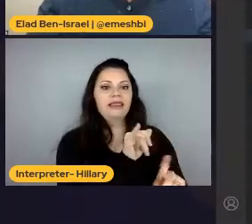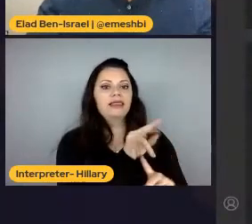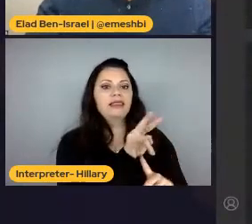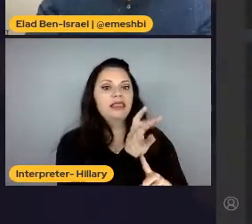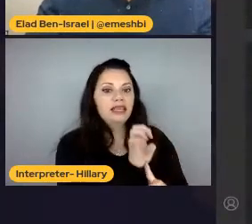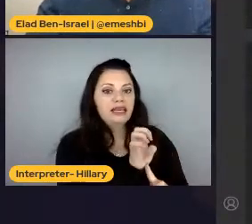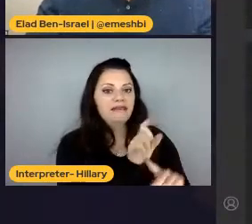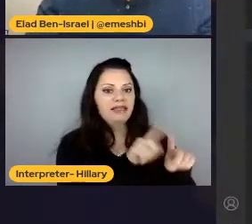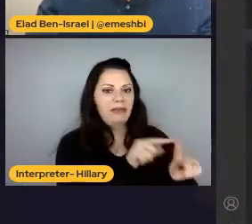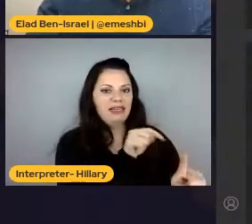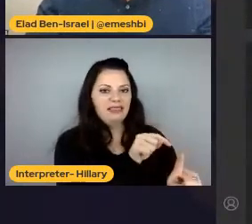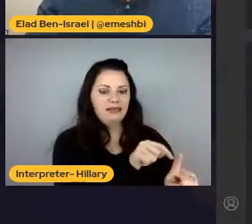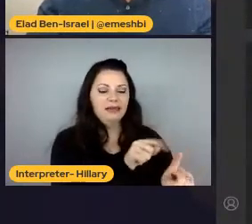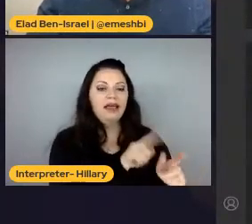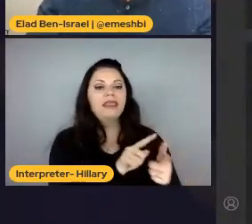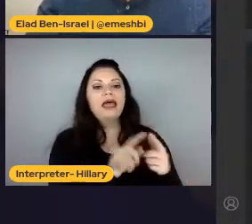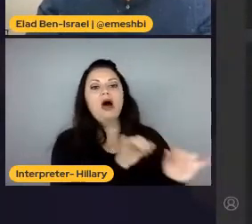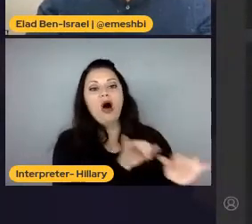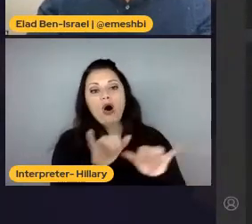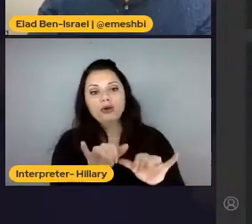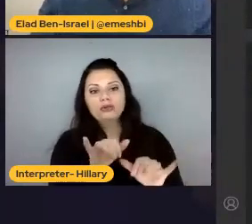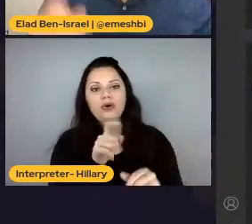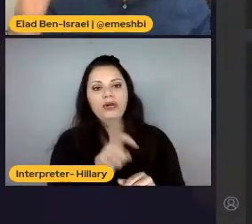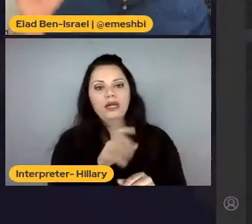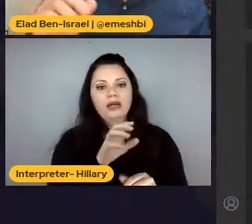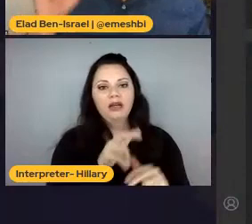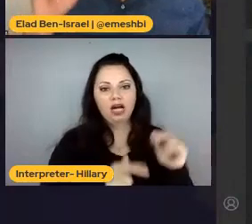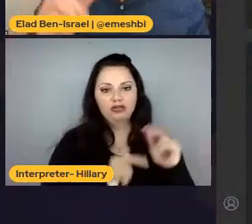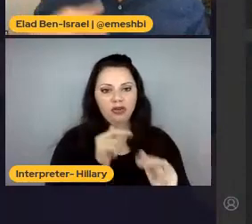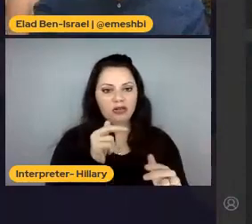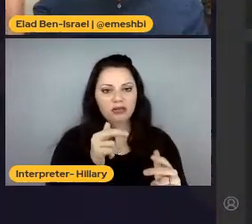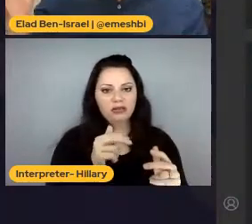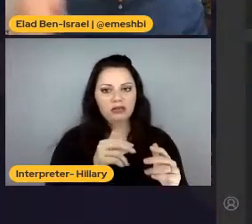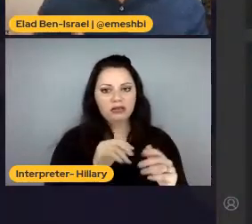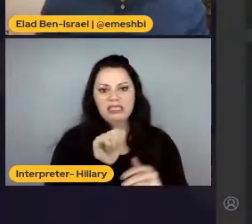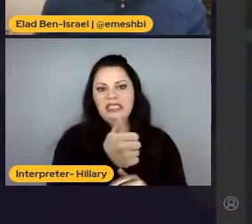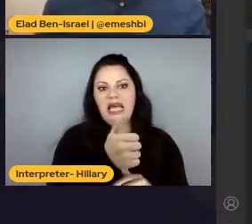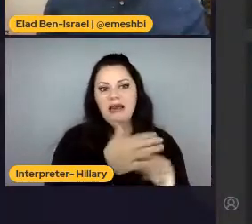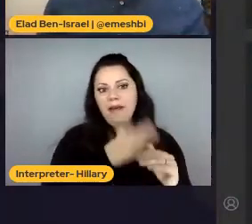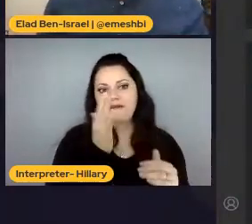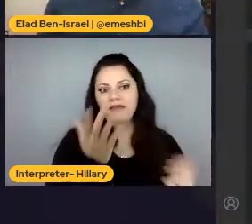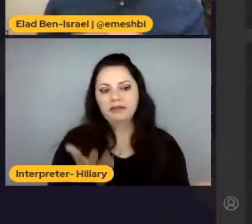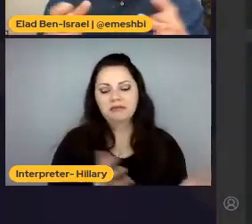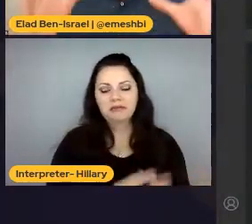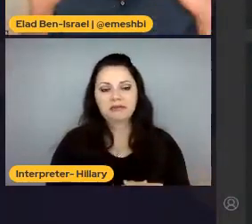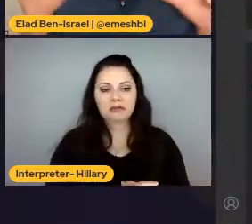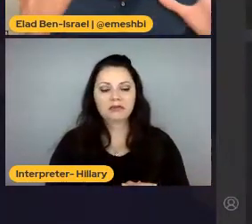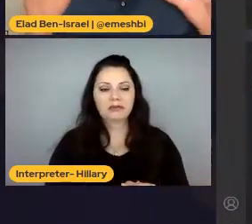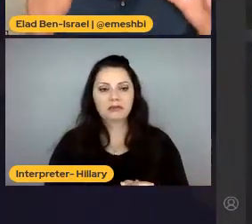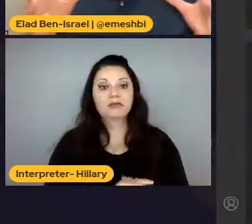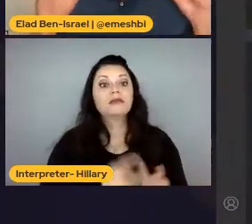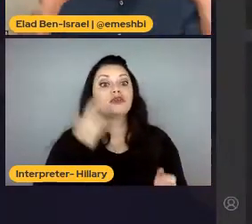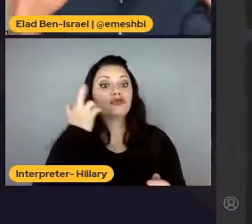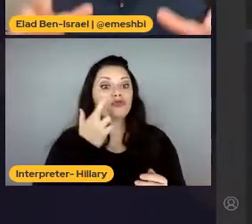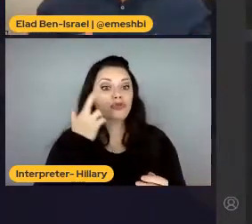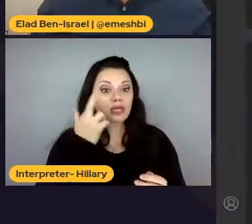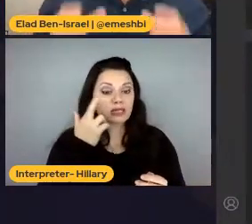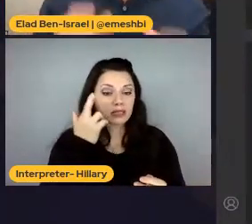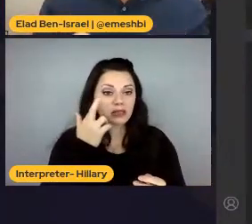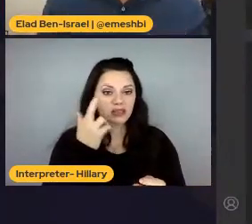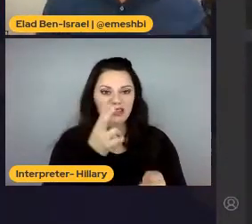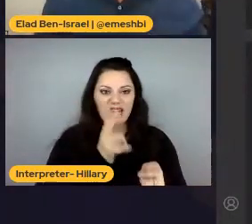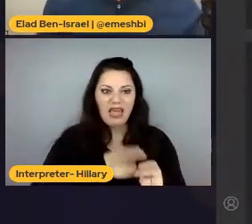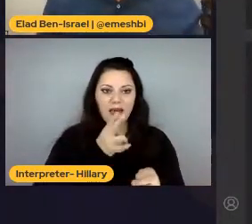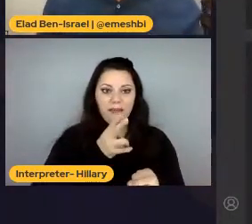one. And then you also need constructs at 10 and above. And the reason we named